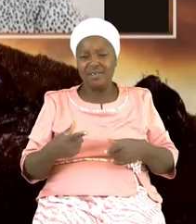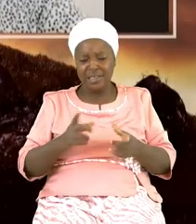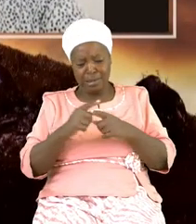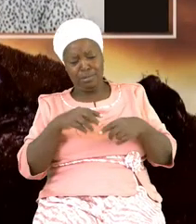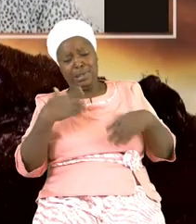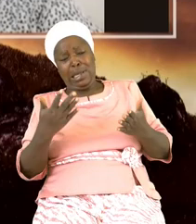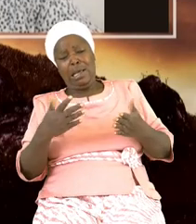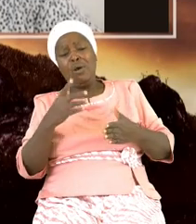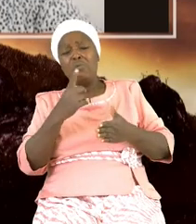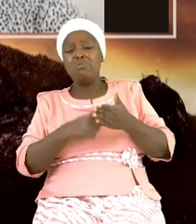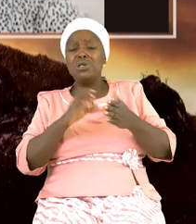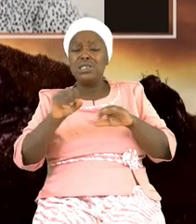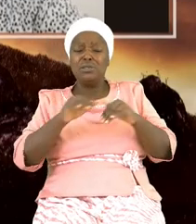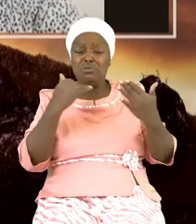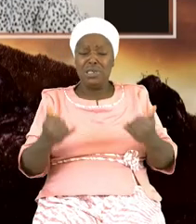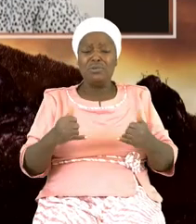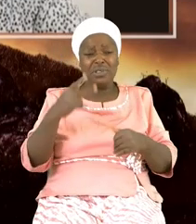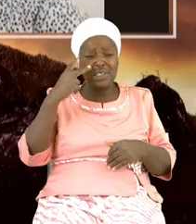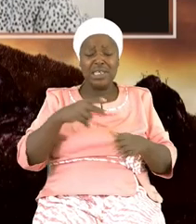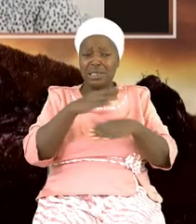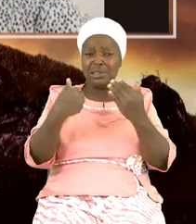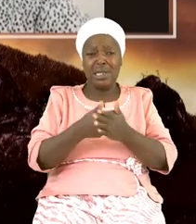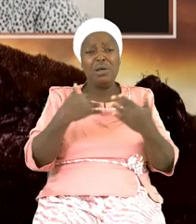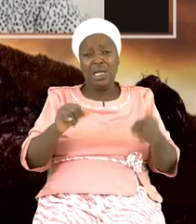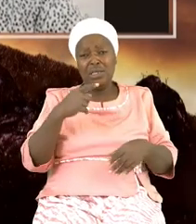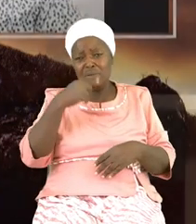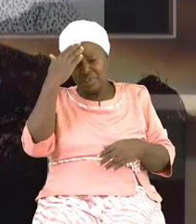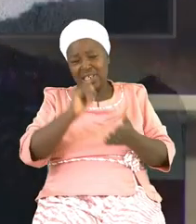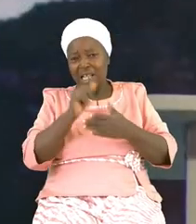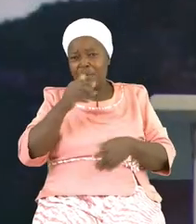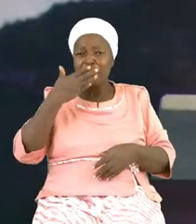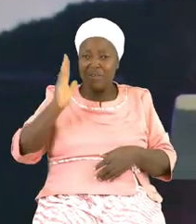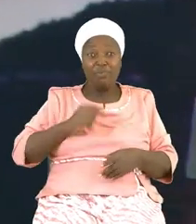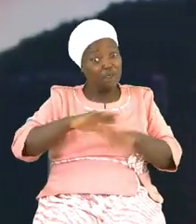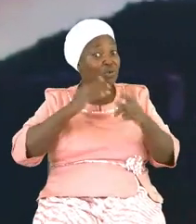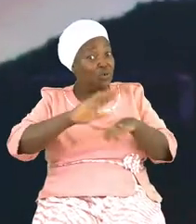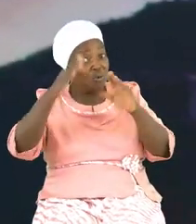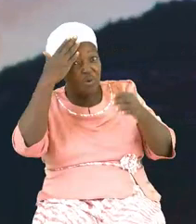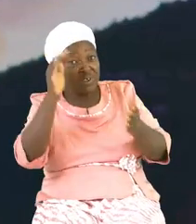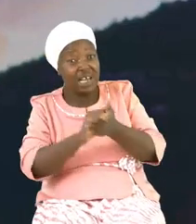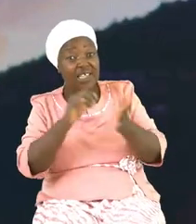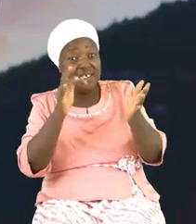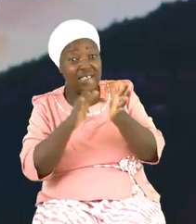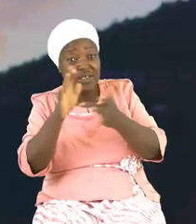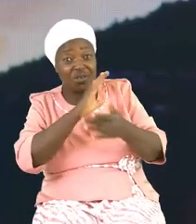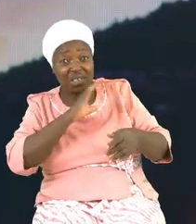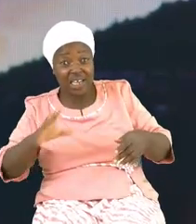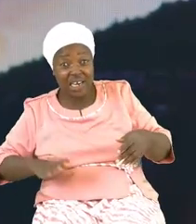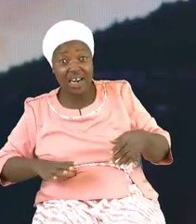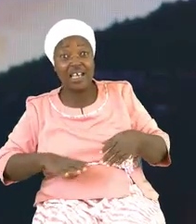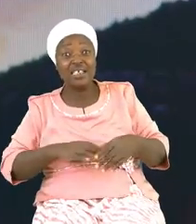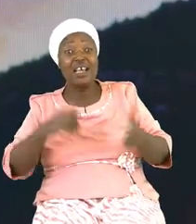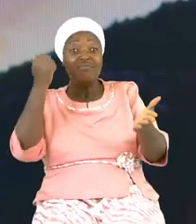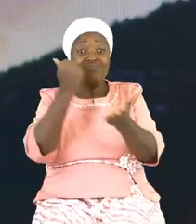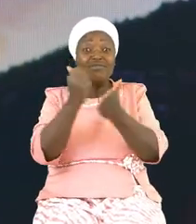you know how bad you are. You didn't know that Jesus Christ nailed all your sins on